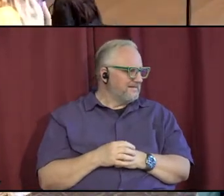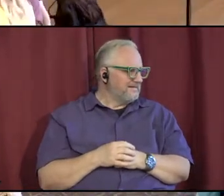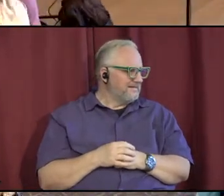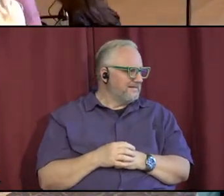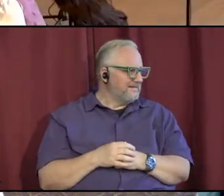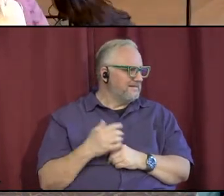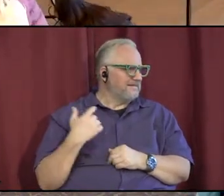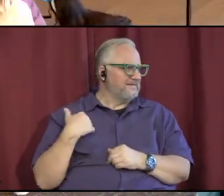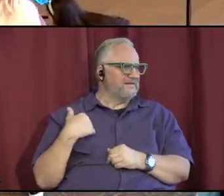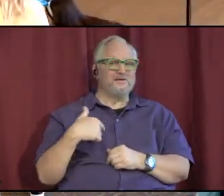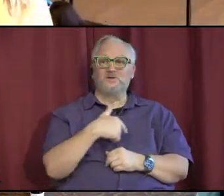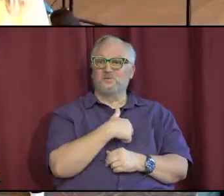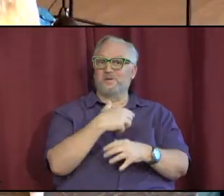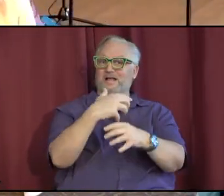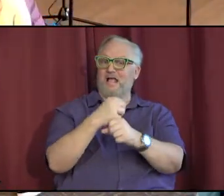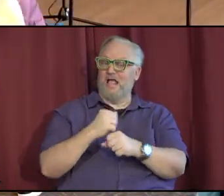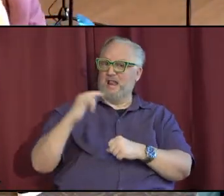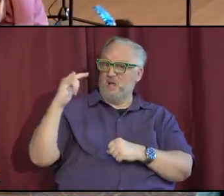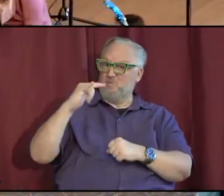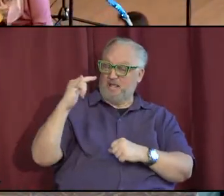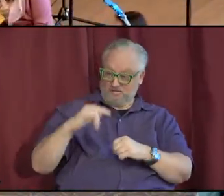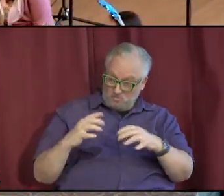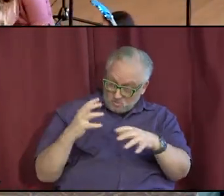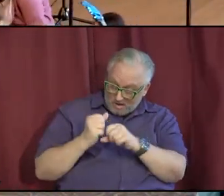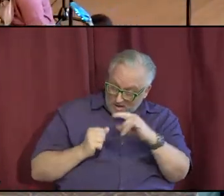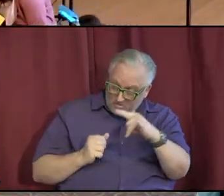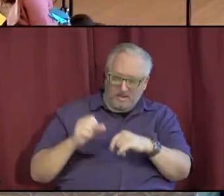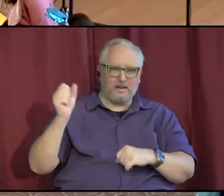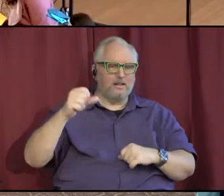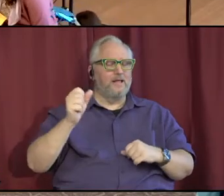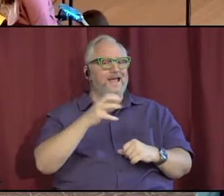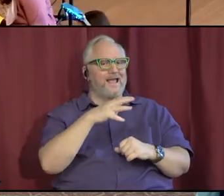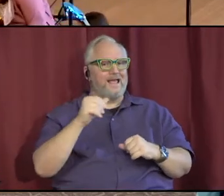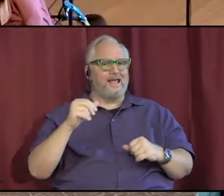got some airplanes. Yeah. Whoa.